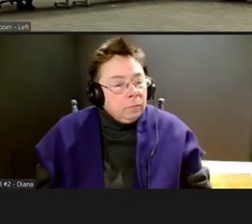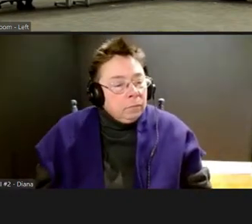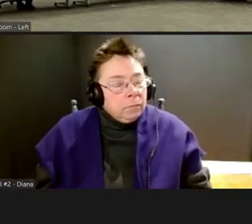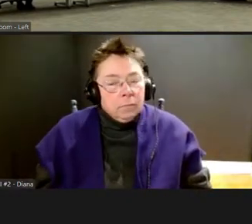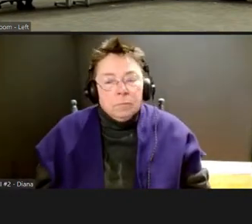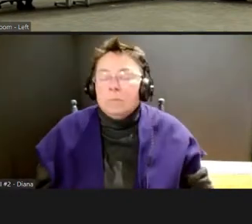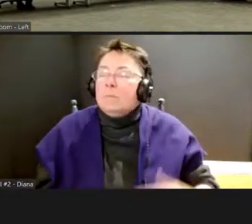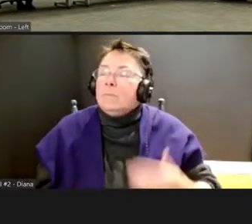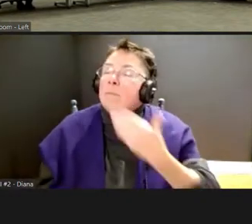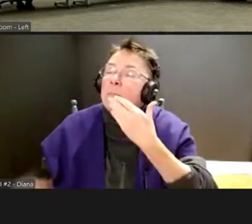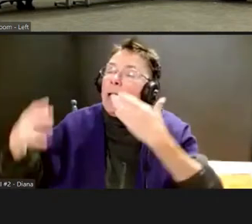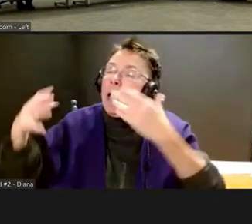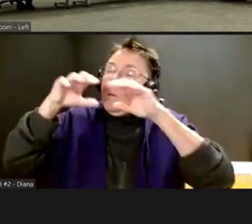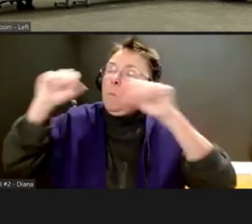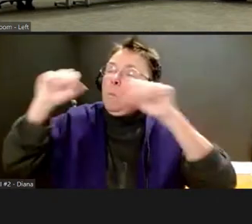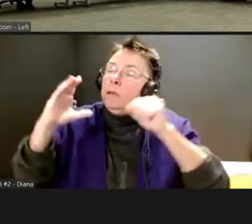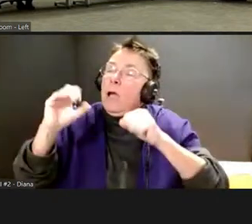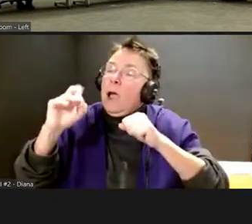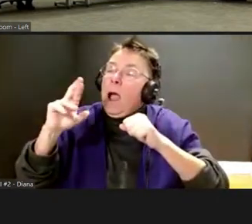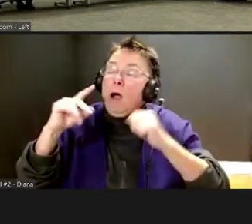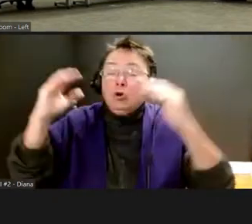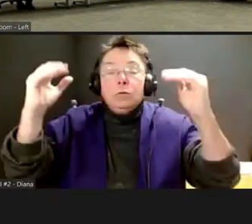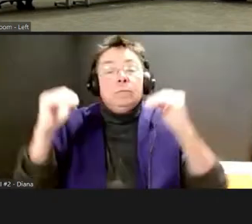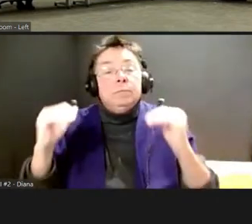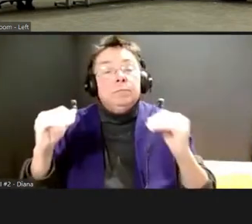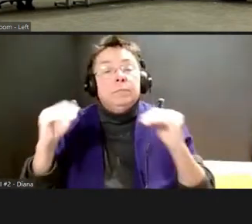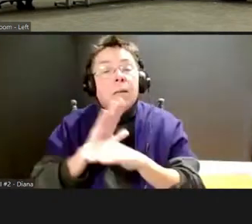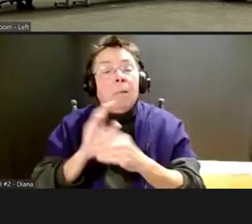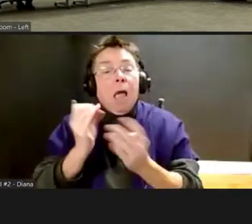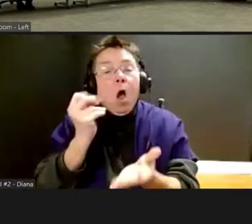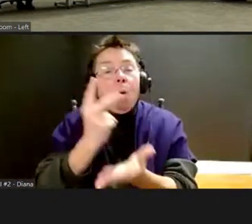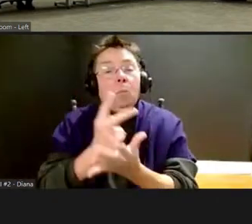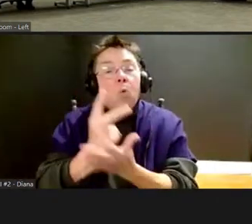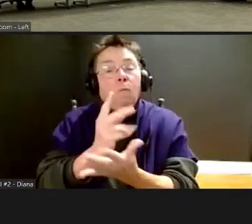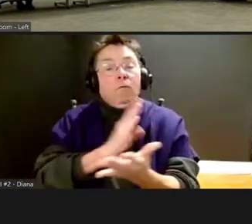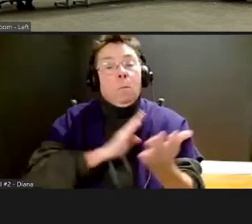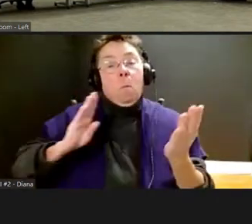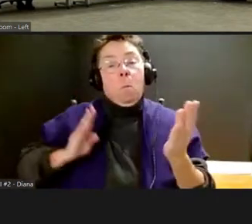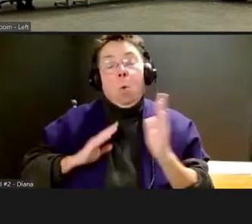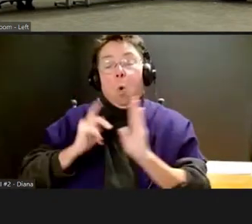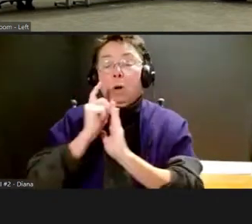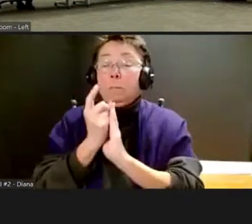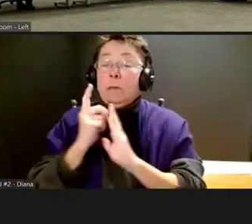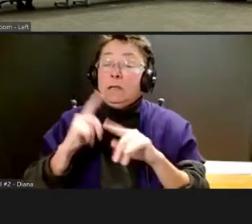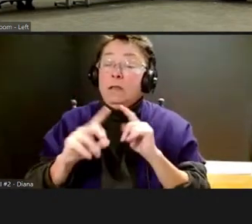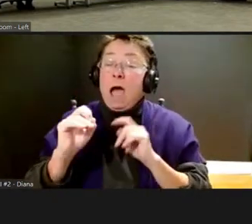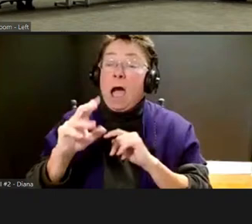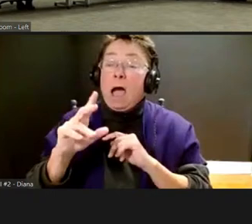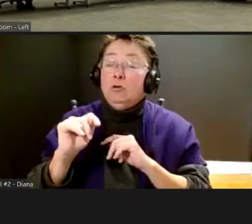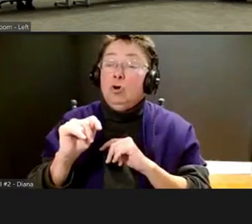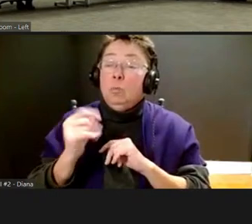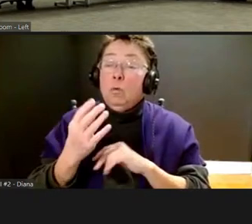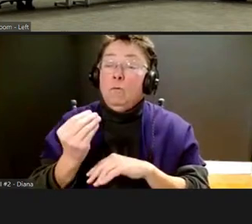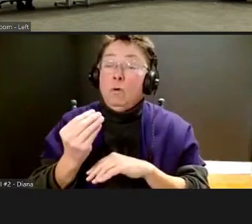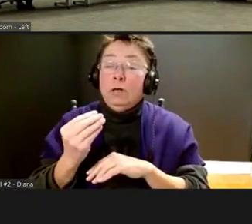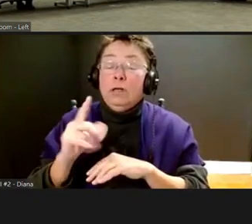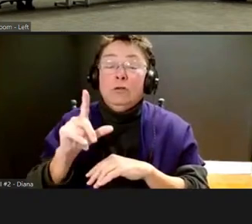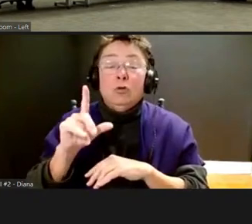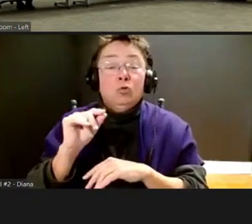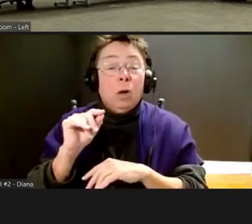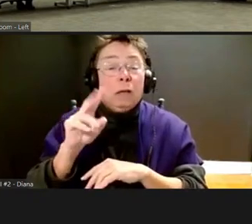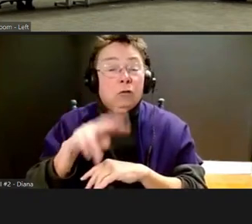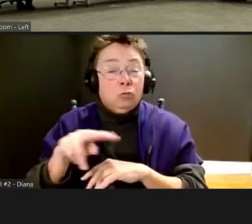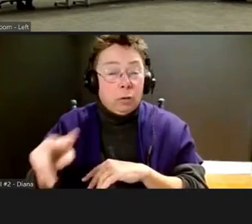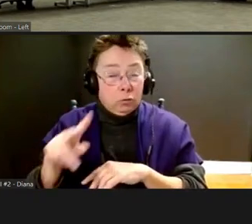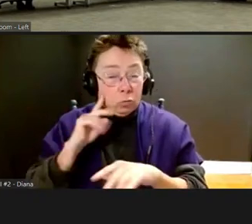Thank you, President Carter. Our next order of business is the approval of the board minutes of October 14th, 2022. I will